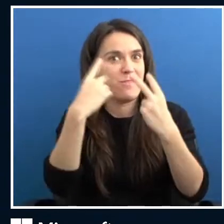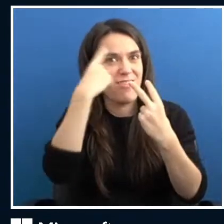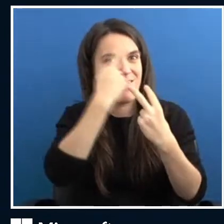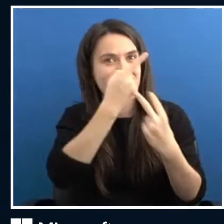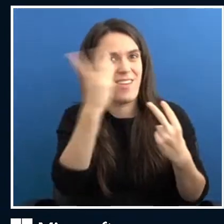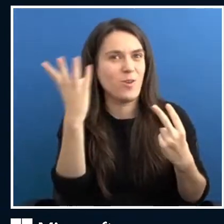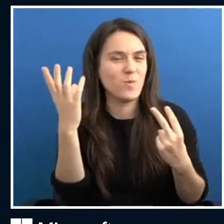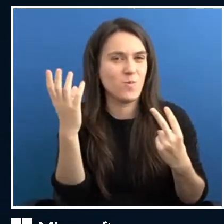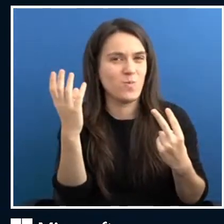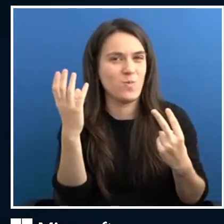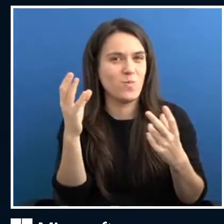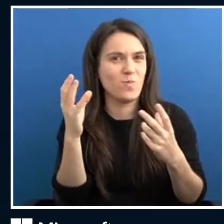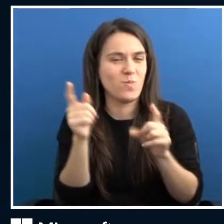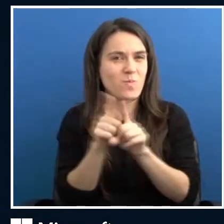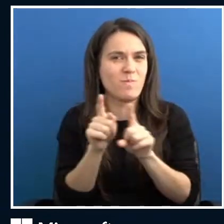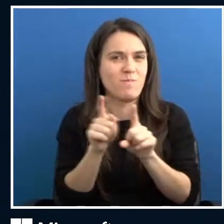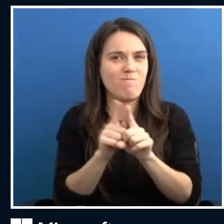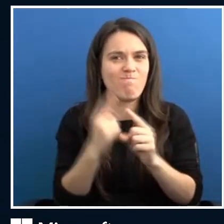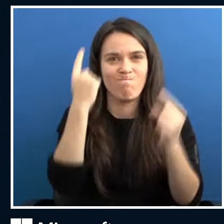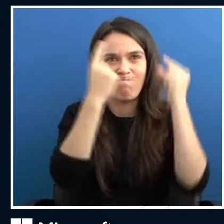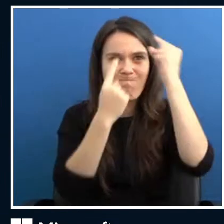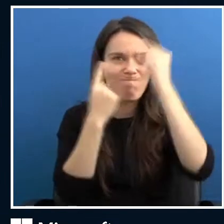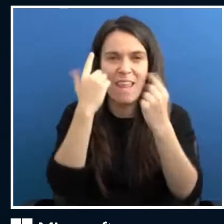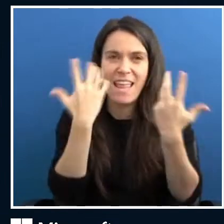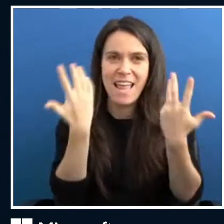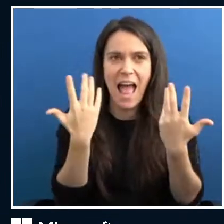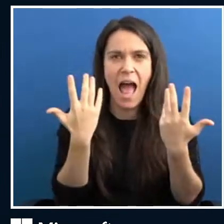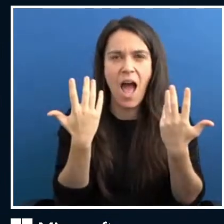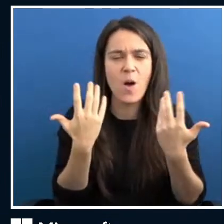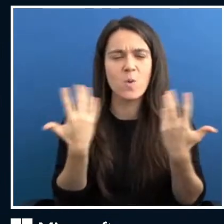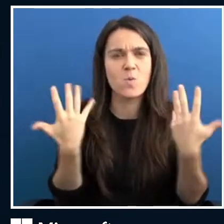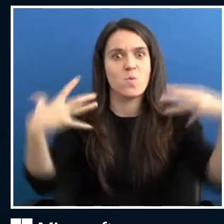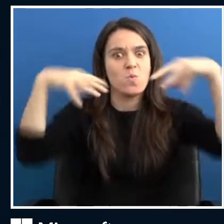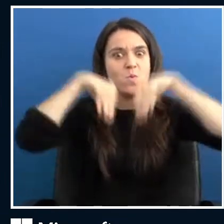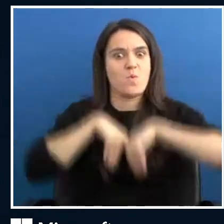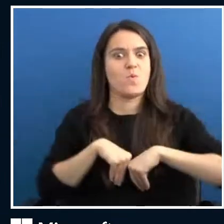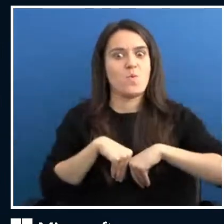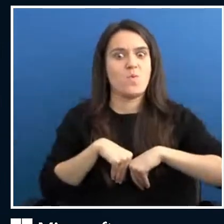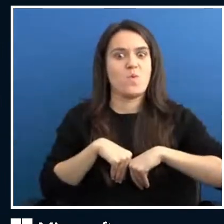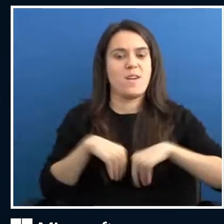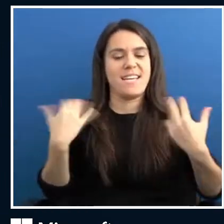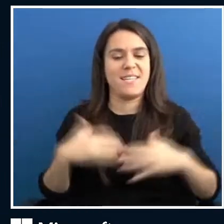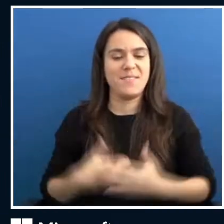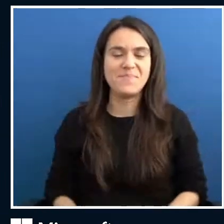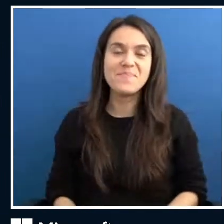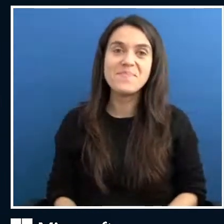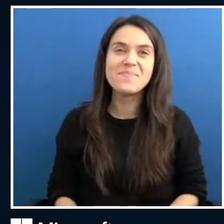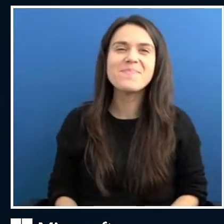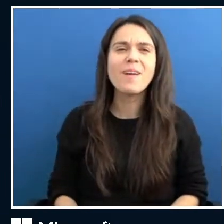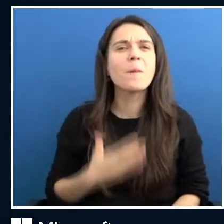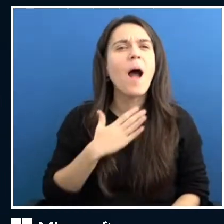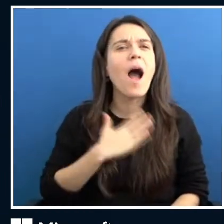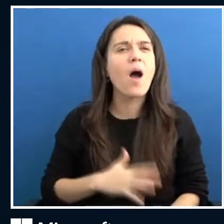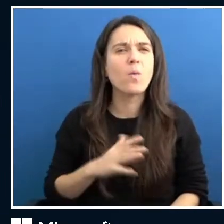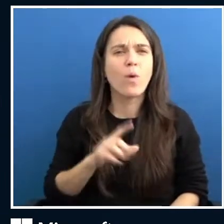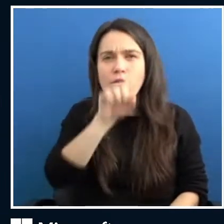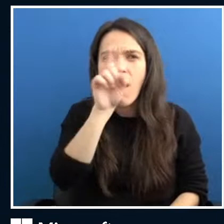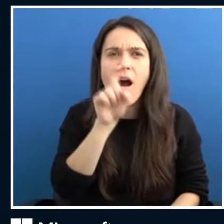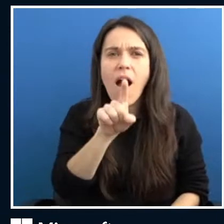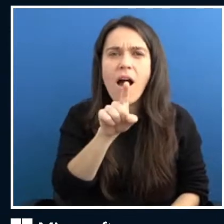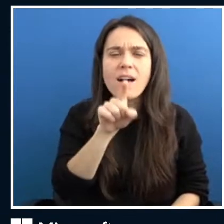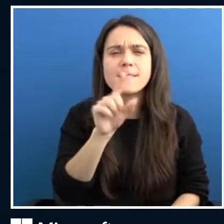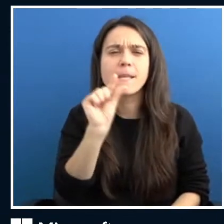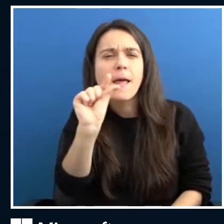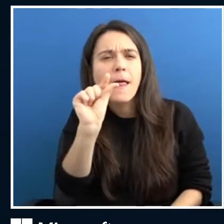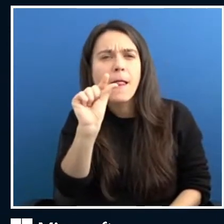sitting there taking it all in for a minute. However, I would like to ask you a little bit about some of